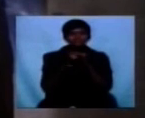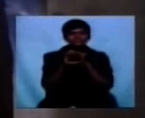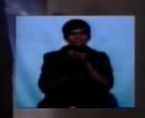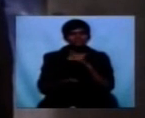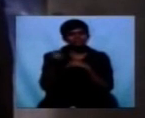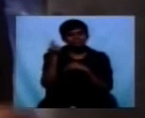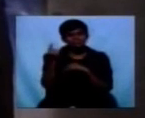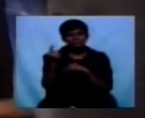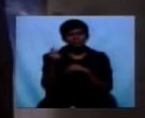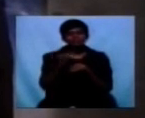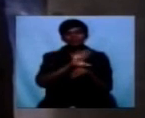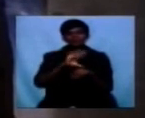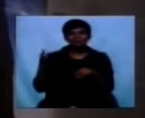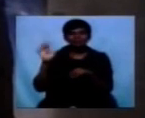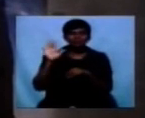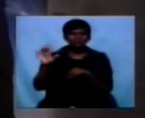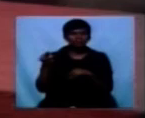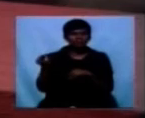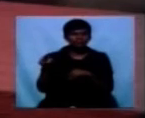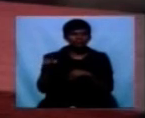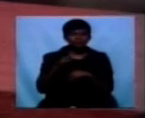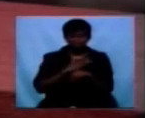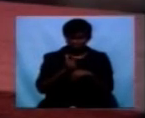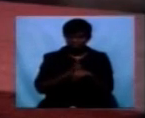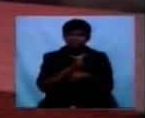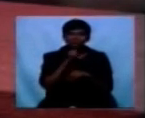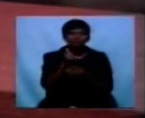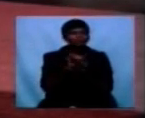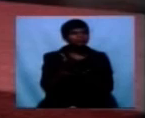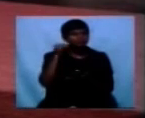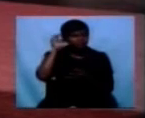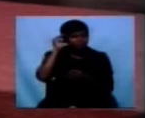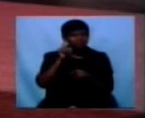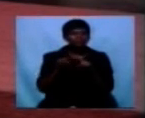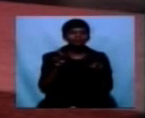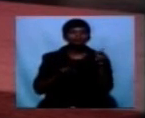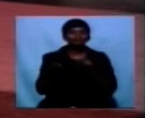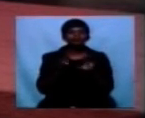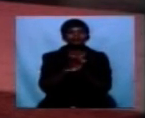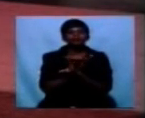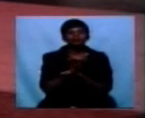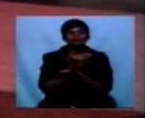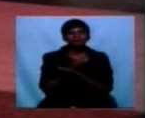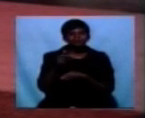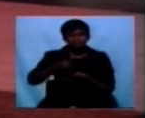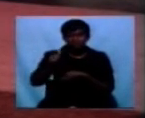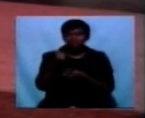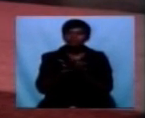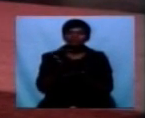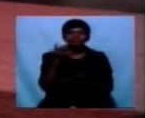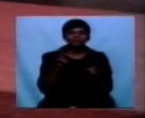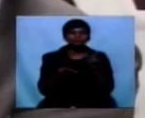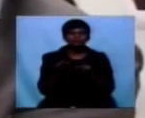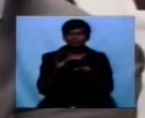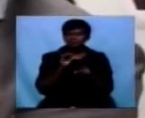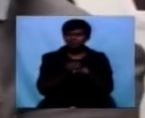going on in the country come under you. I will not be the richest ministry, but the Zambian people will be the richest citizen.